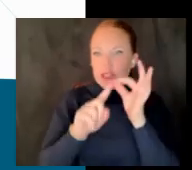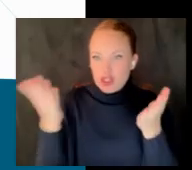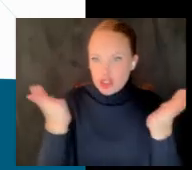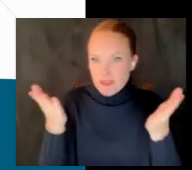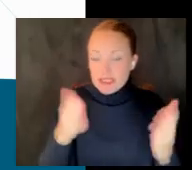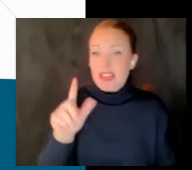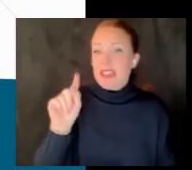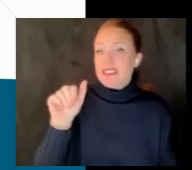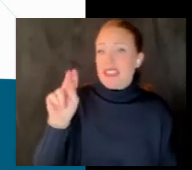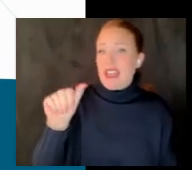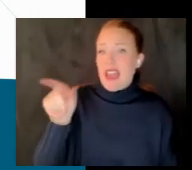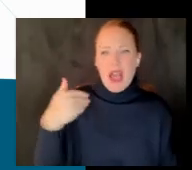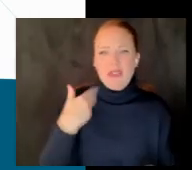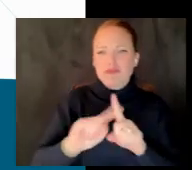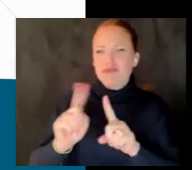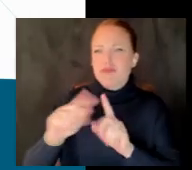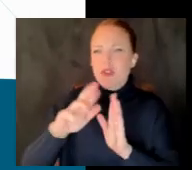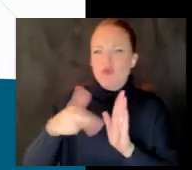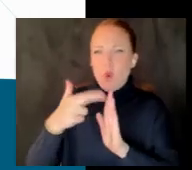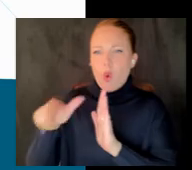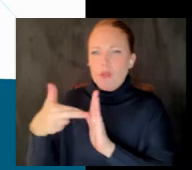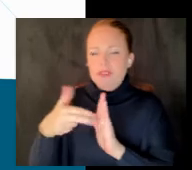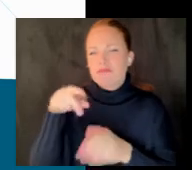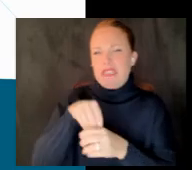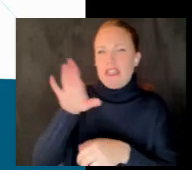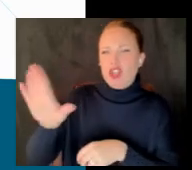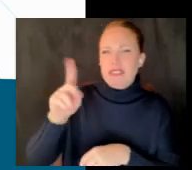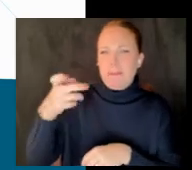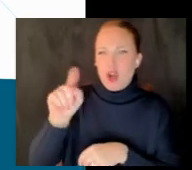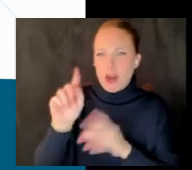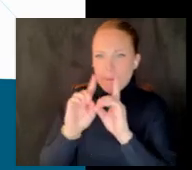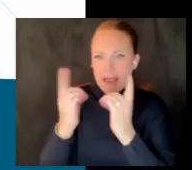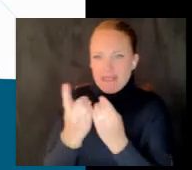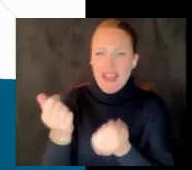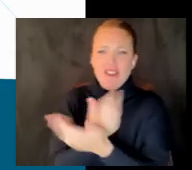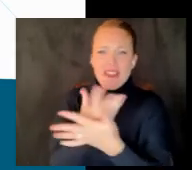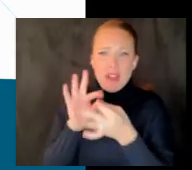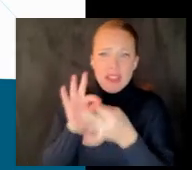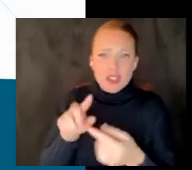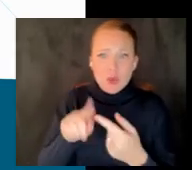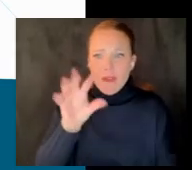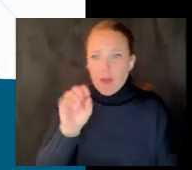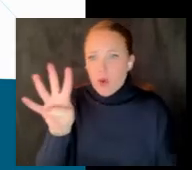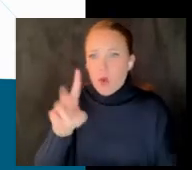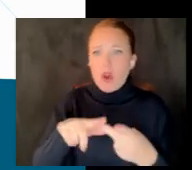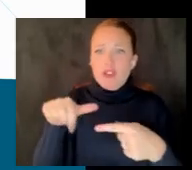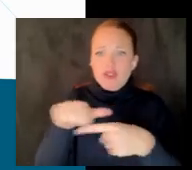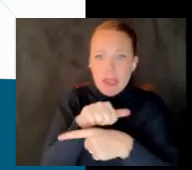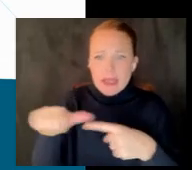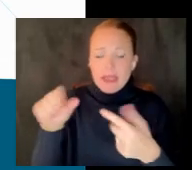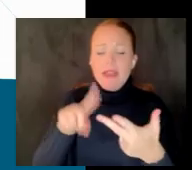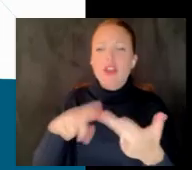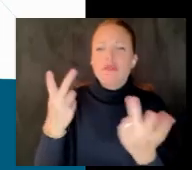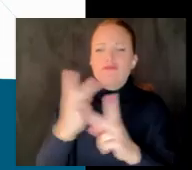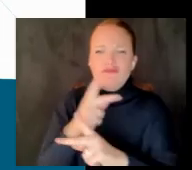has a wide range of duties within the department to include all things Section 504, training, and working to resolve